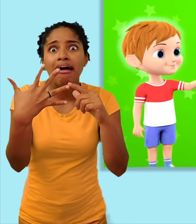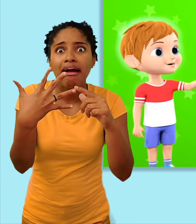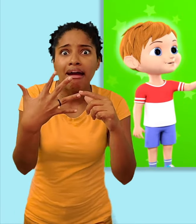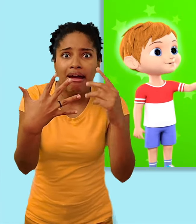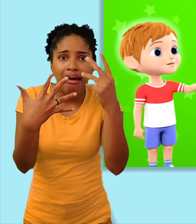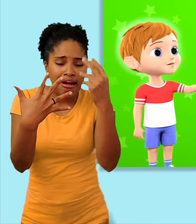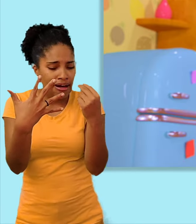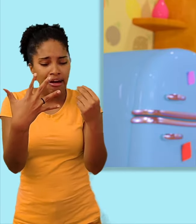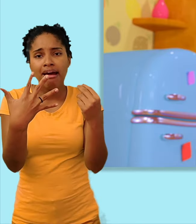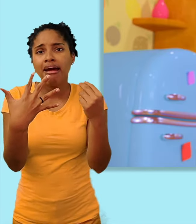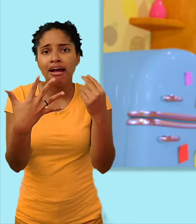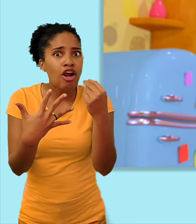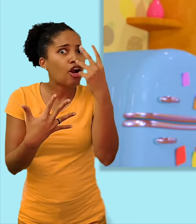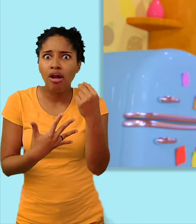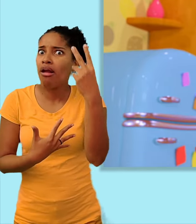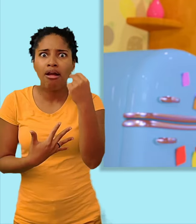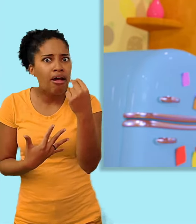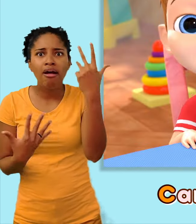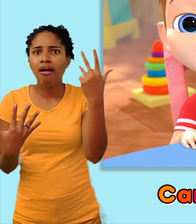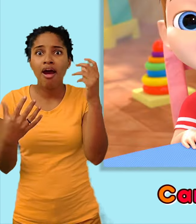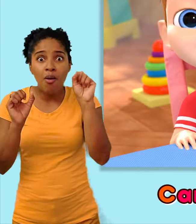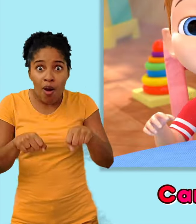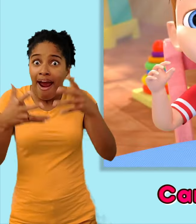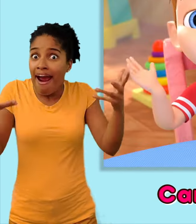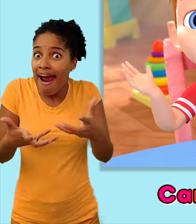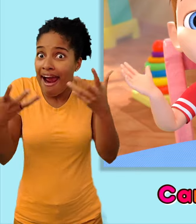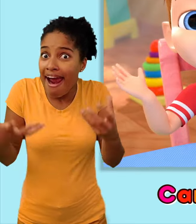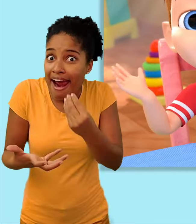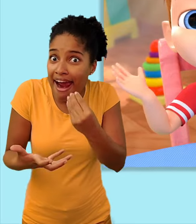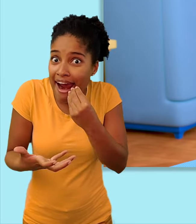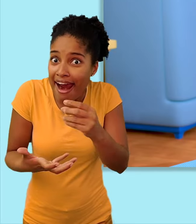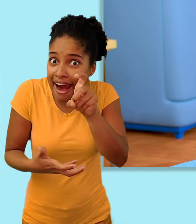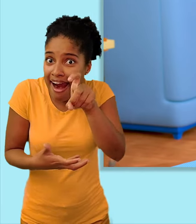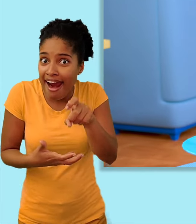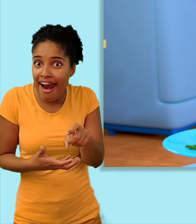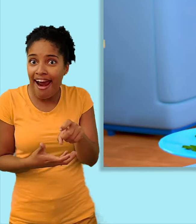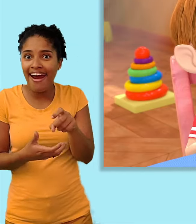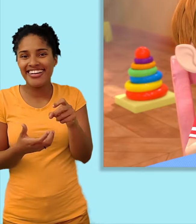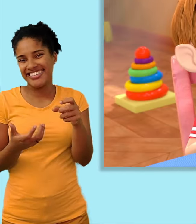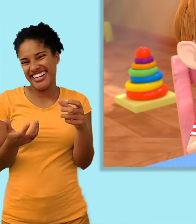Can I have a... No. No, no, no. Can we have some spinach?